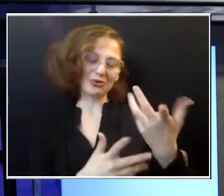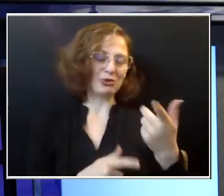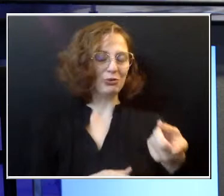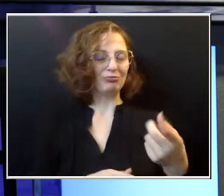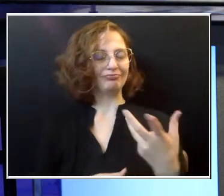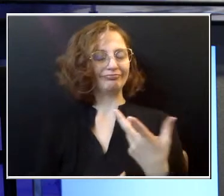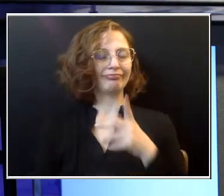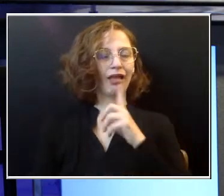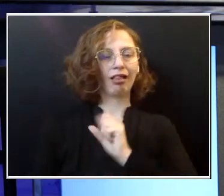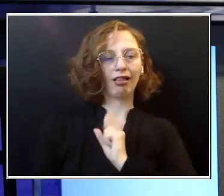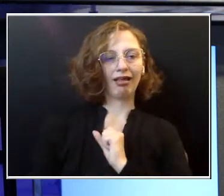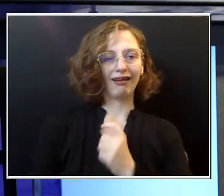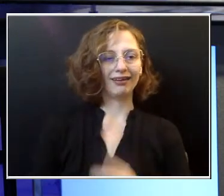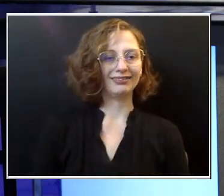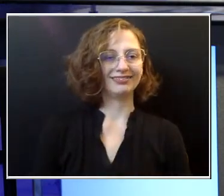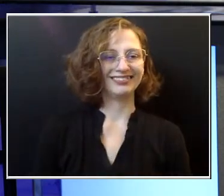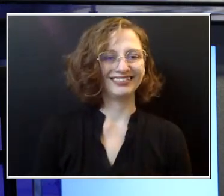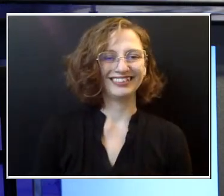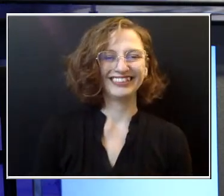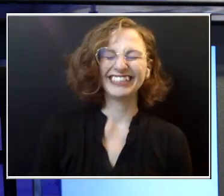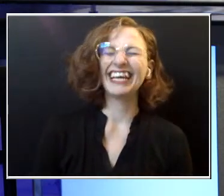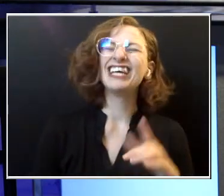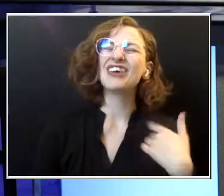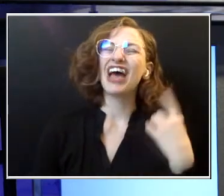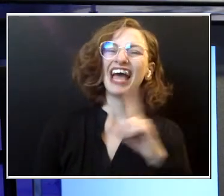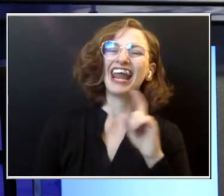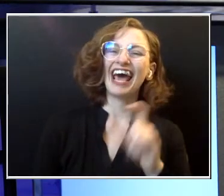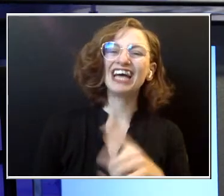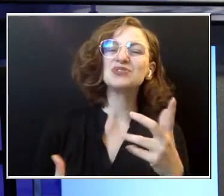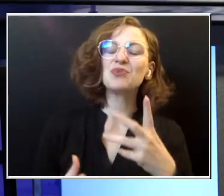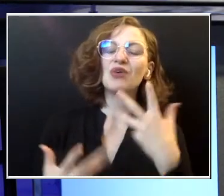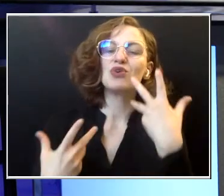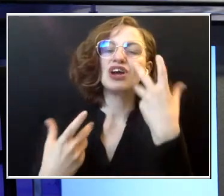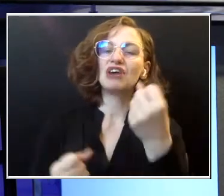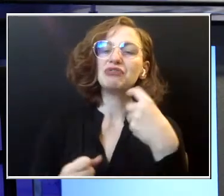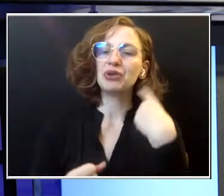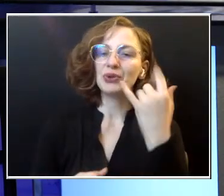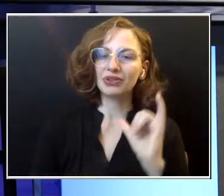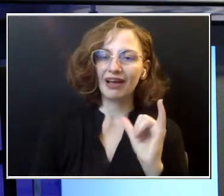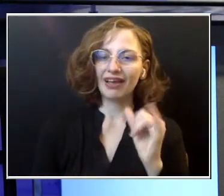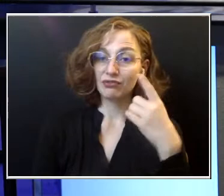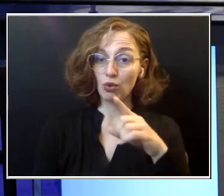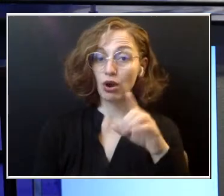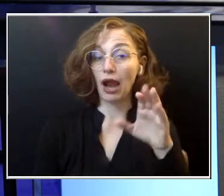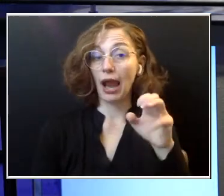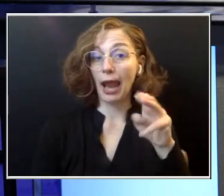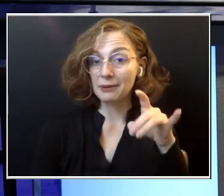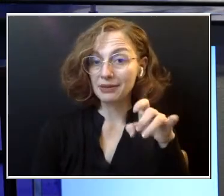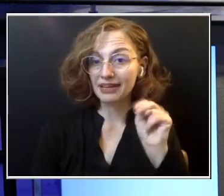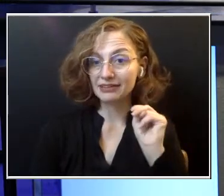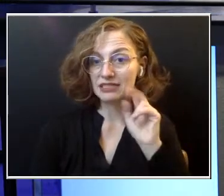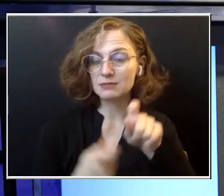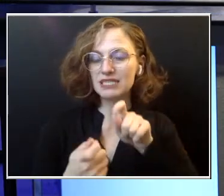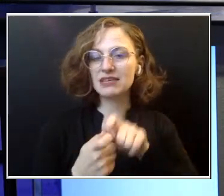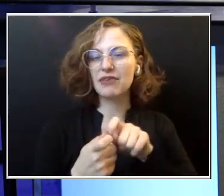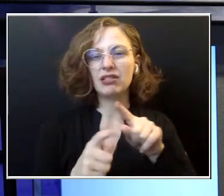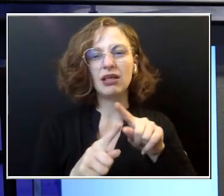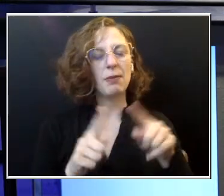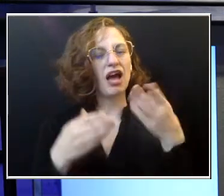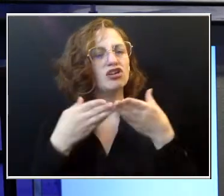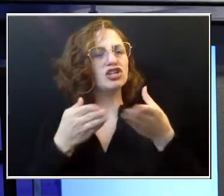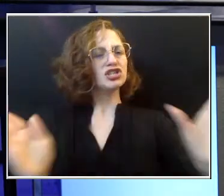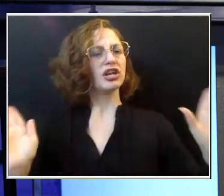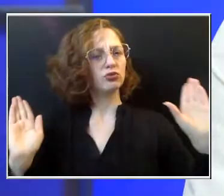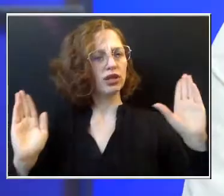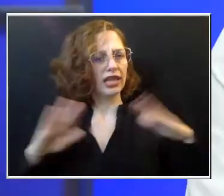like for Camden, but what does a typical stroke recovery look like for a child? How long can that be? And what would the follow-up be for something like that? Sure.